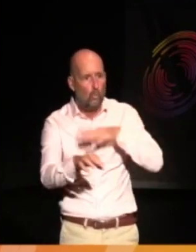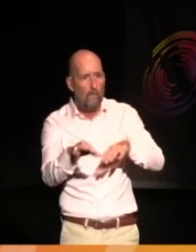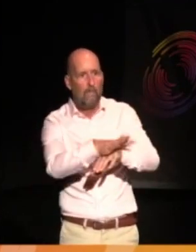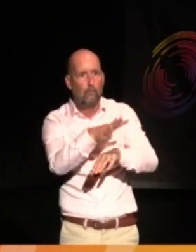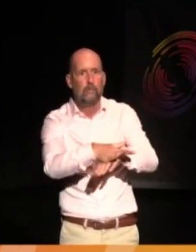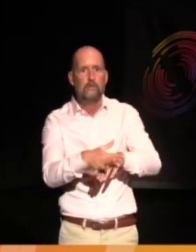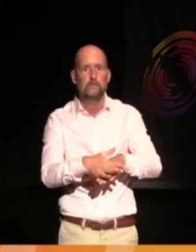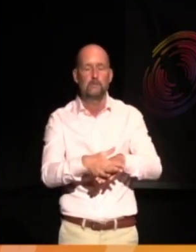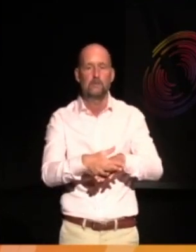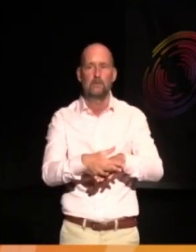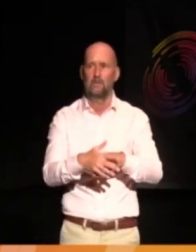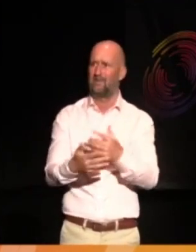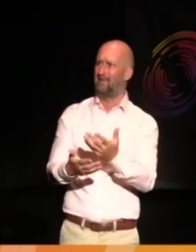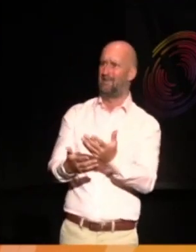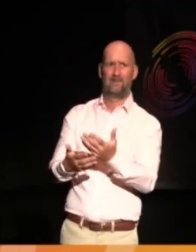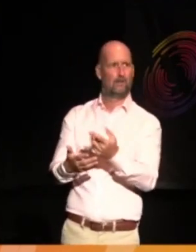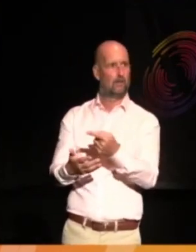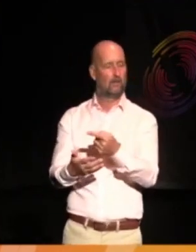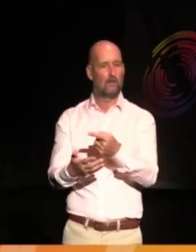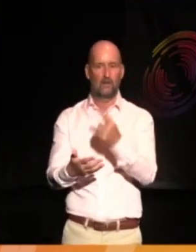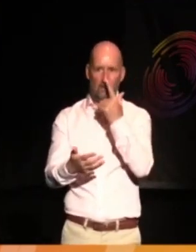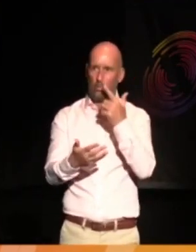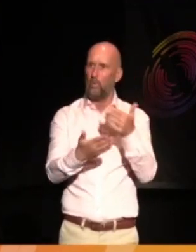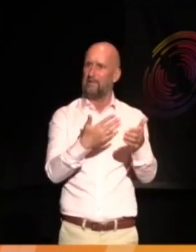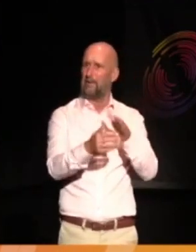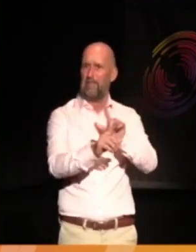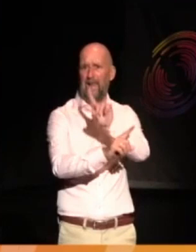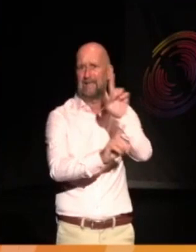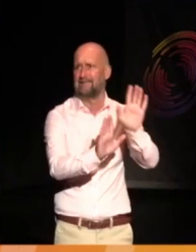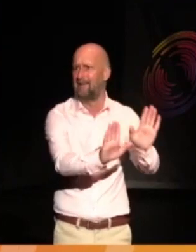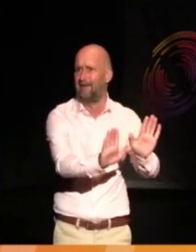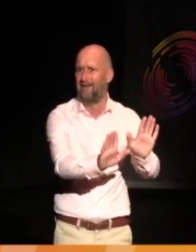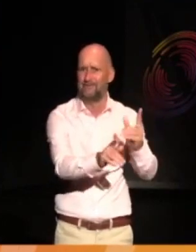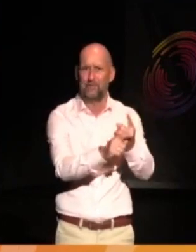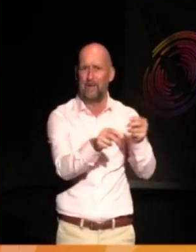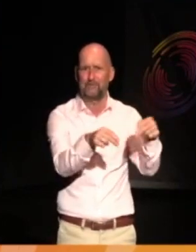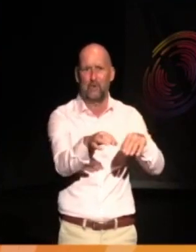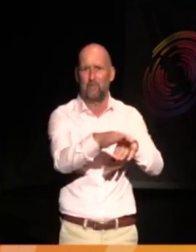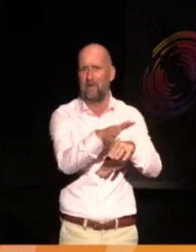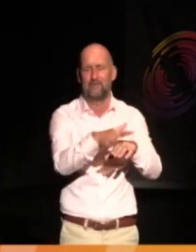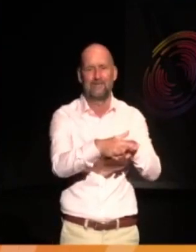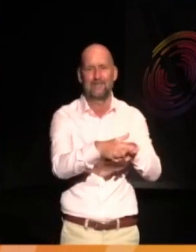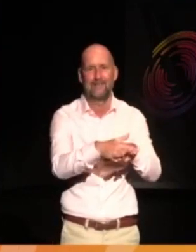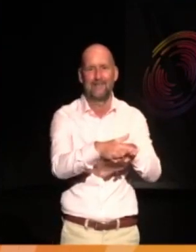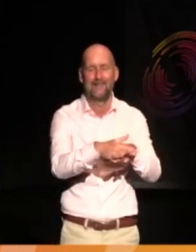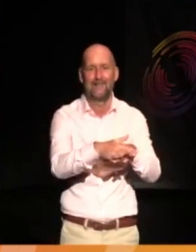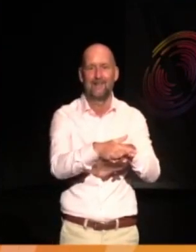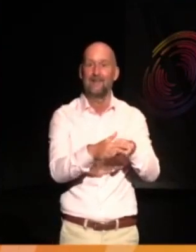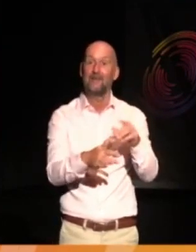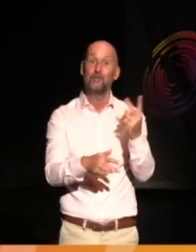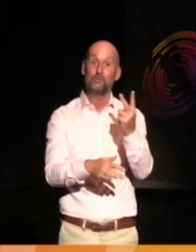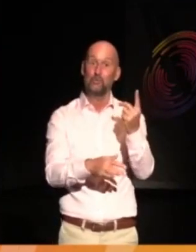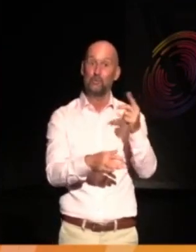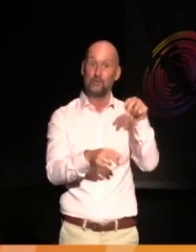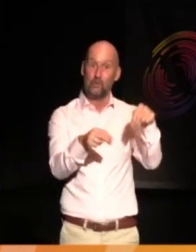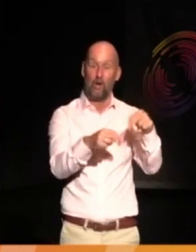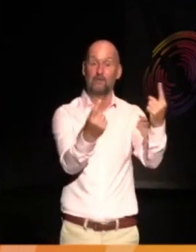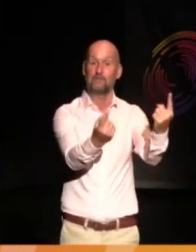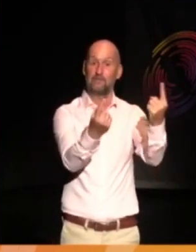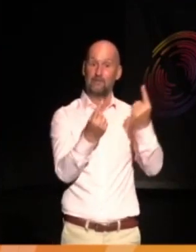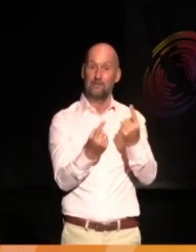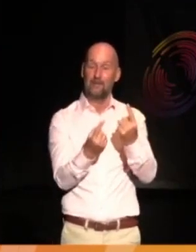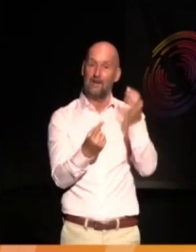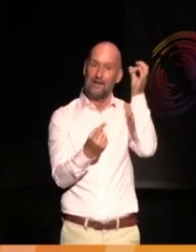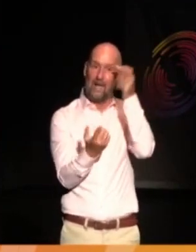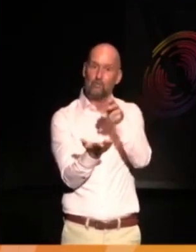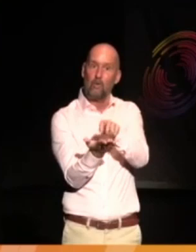like, you know what, we'll deal with that when it happens. Like, when two dogs turn up at a registry office,